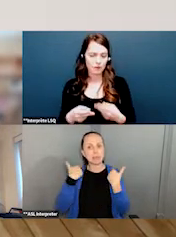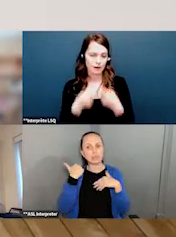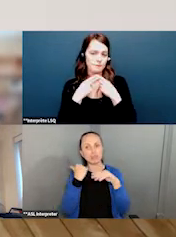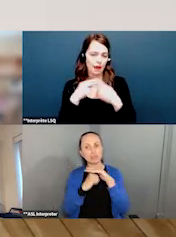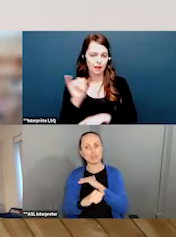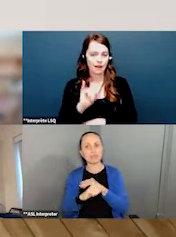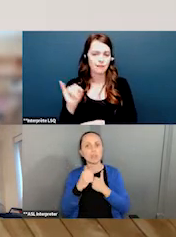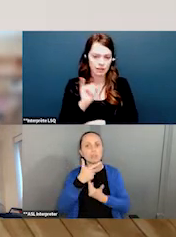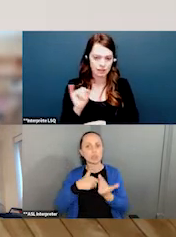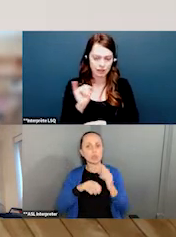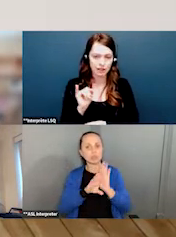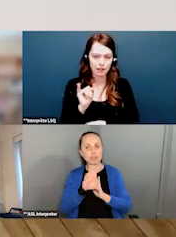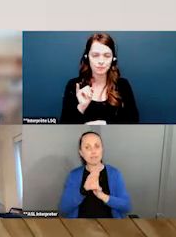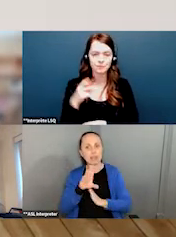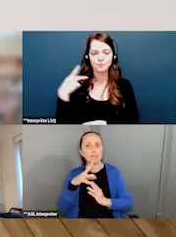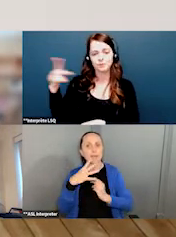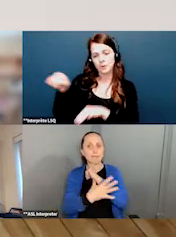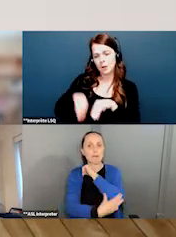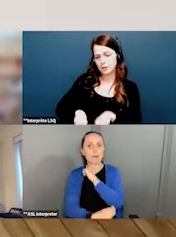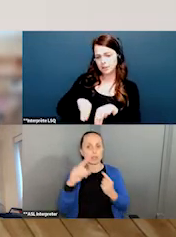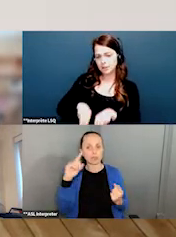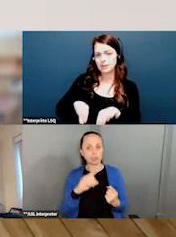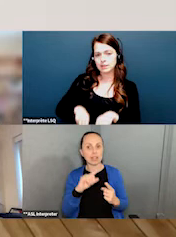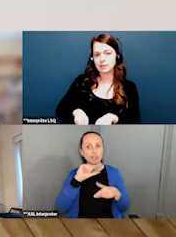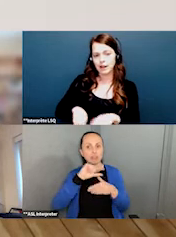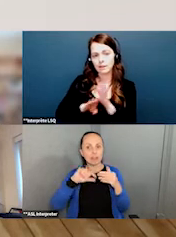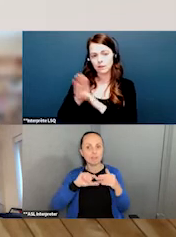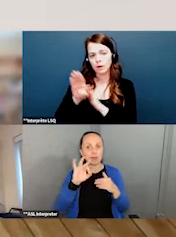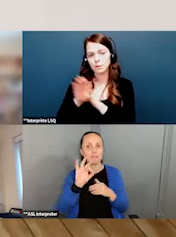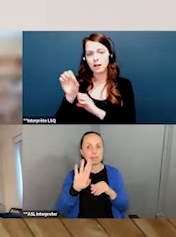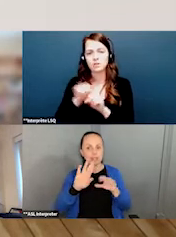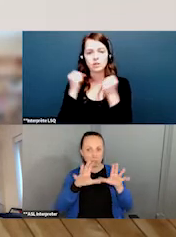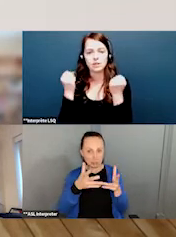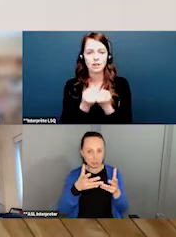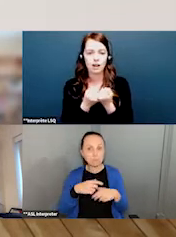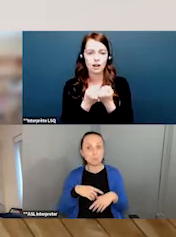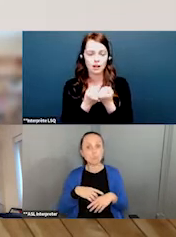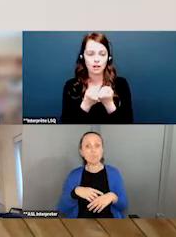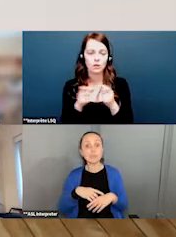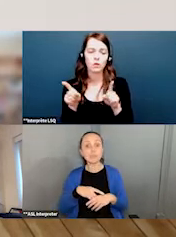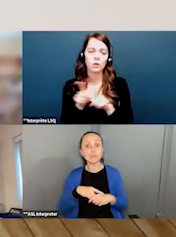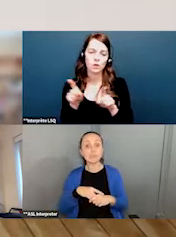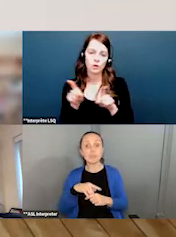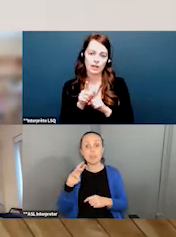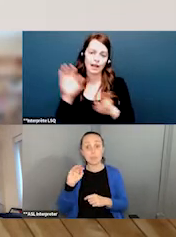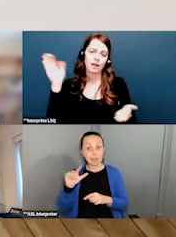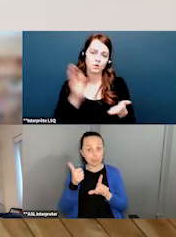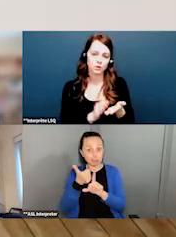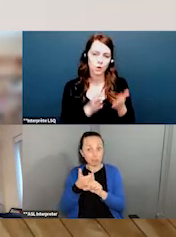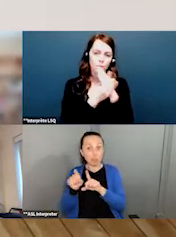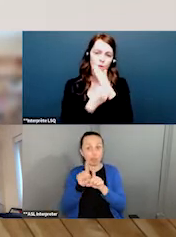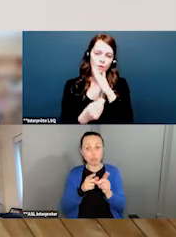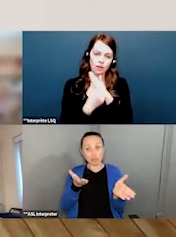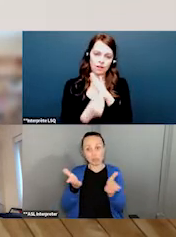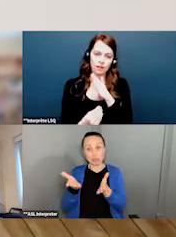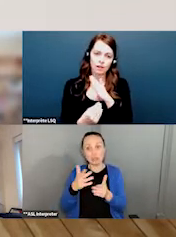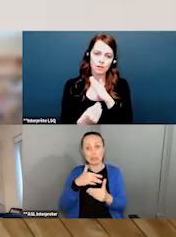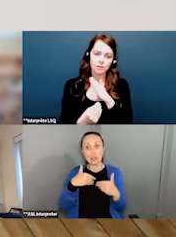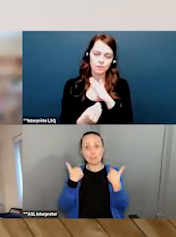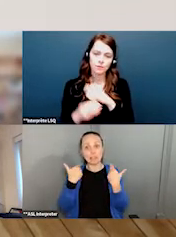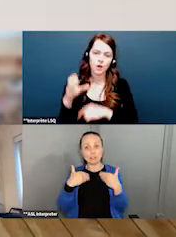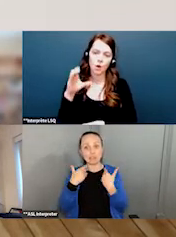Development and Poverty Reduction, Government of British Columbia. Michael also serves on the